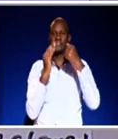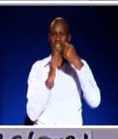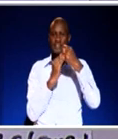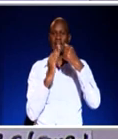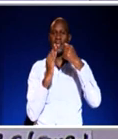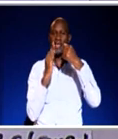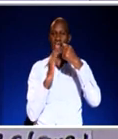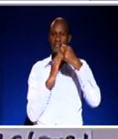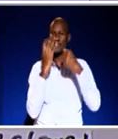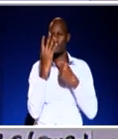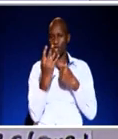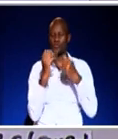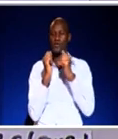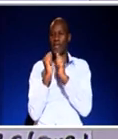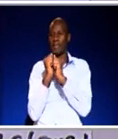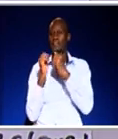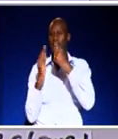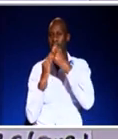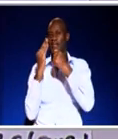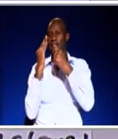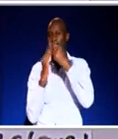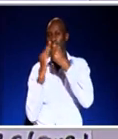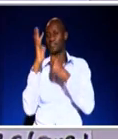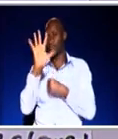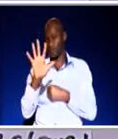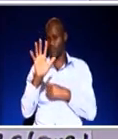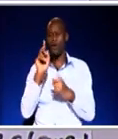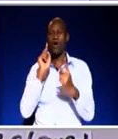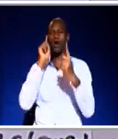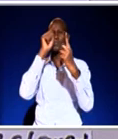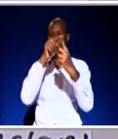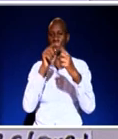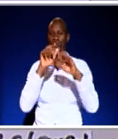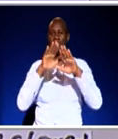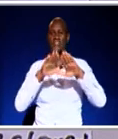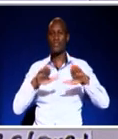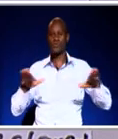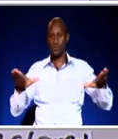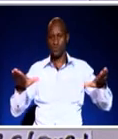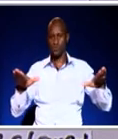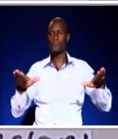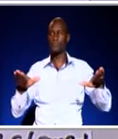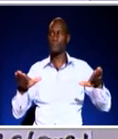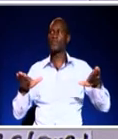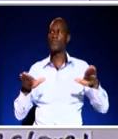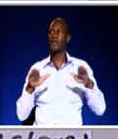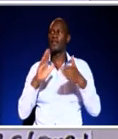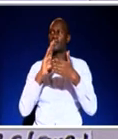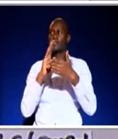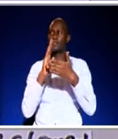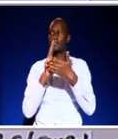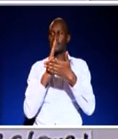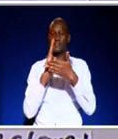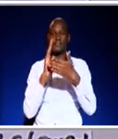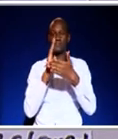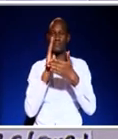1885. And the objective or the purpose to settle the territorial